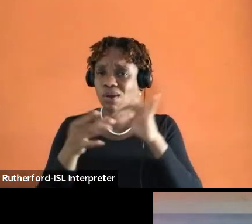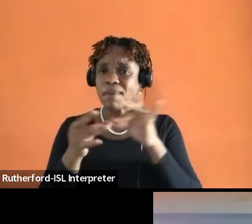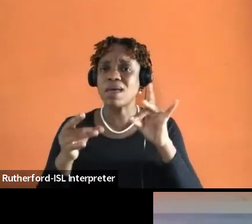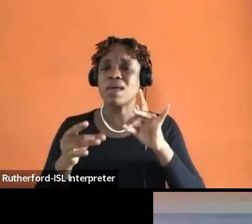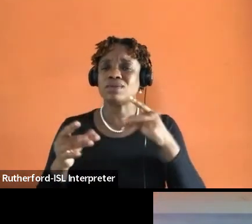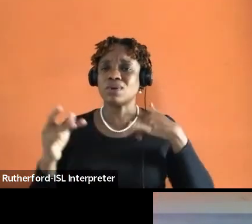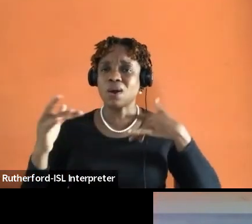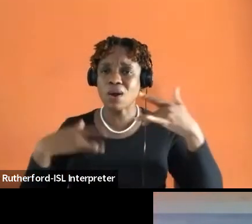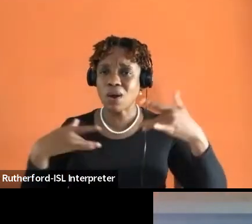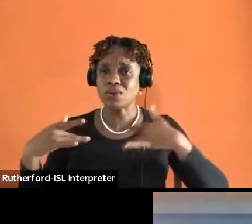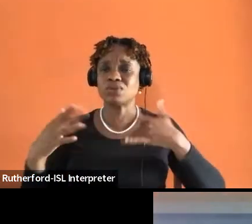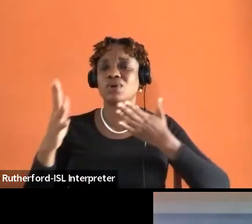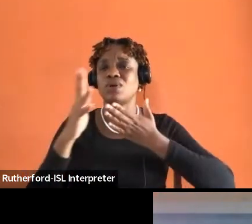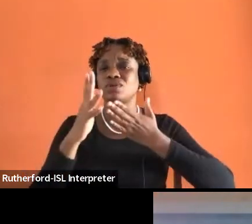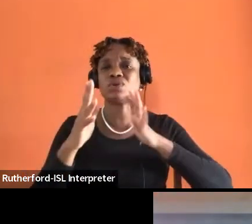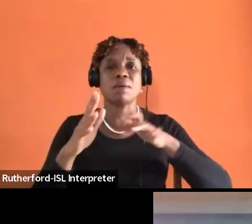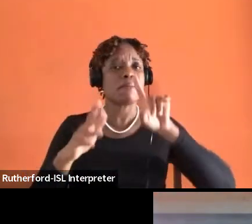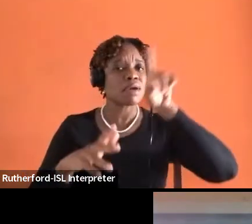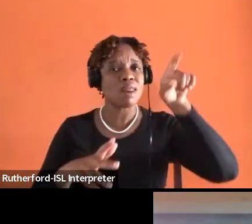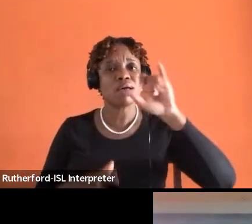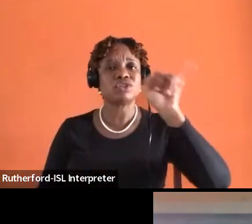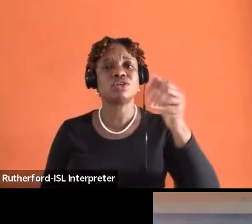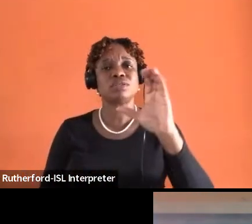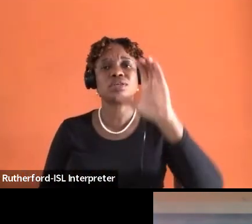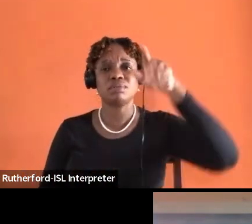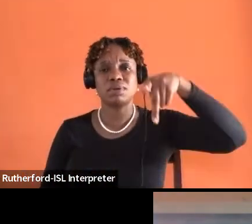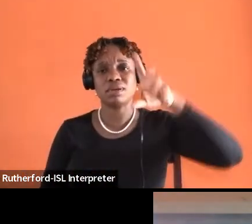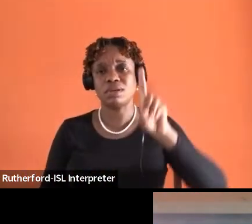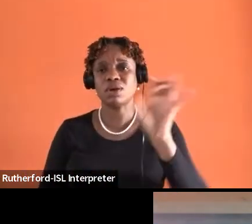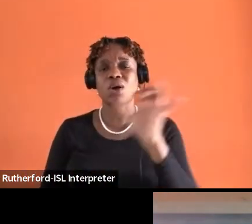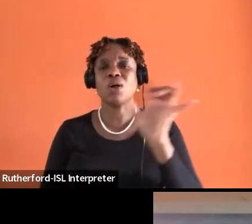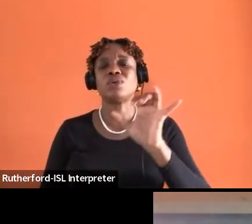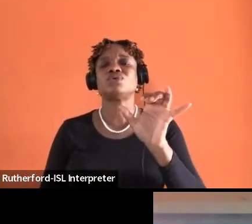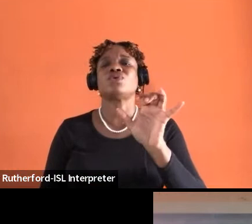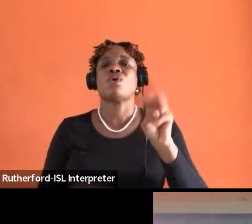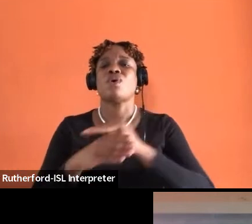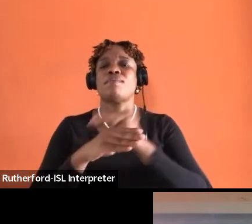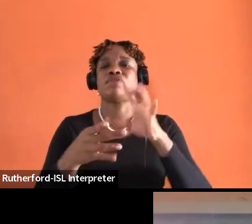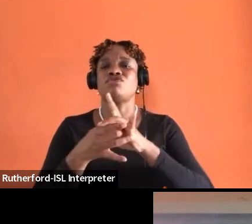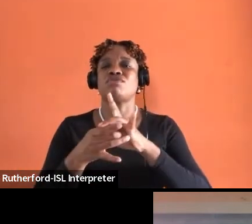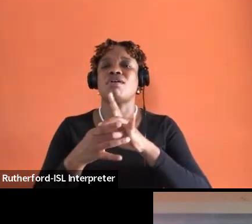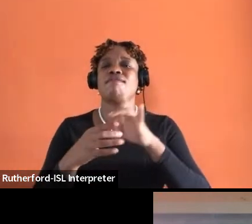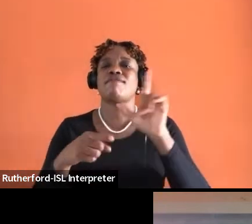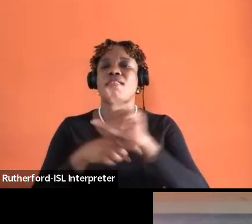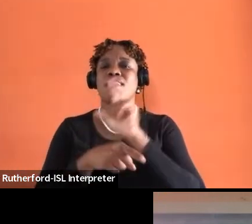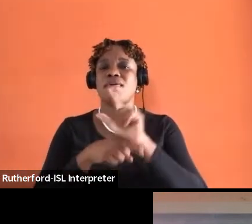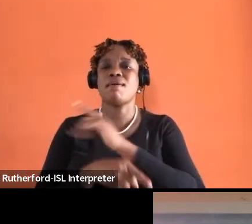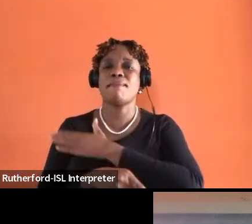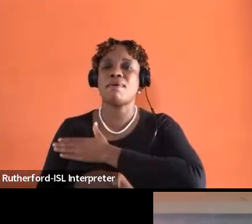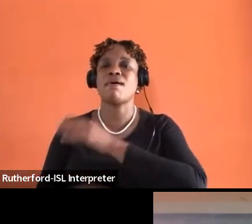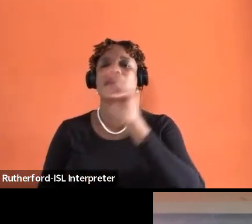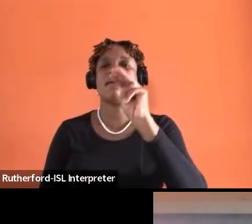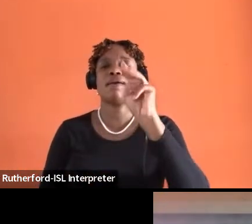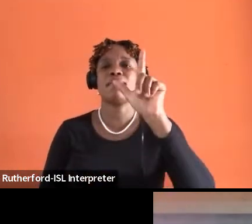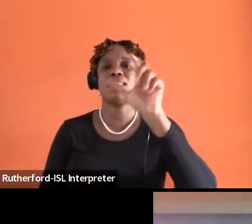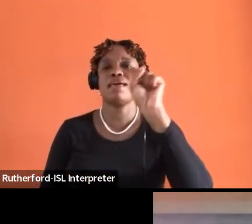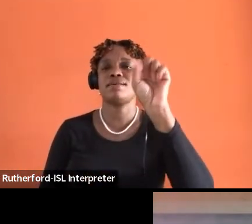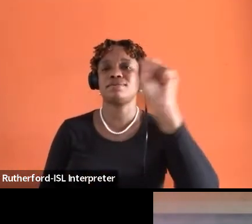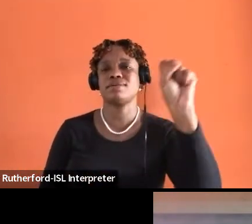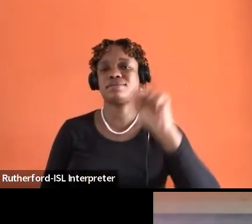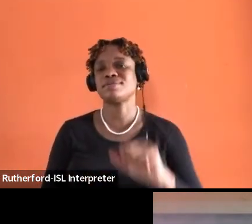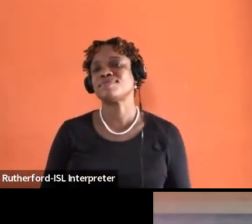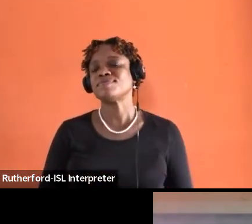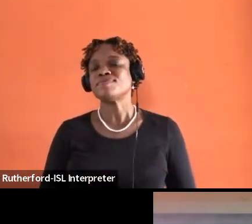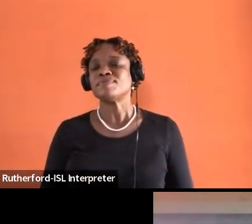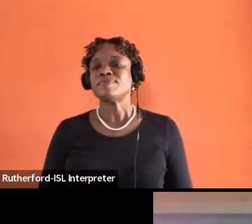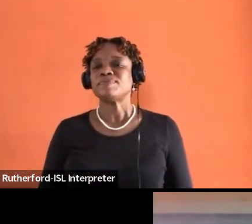through the Ministry of Labor and Social Security for assistance in that regard. But something